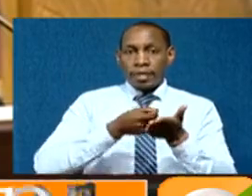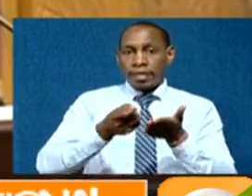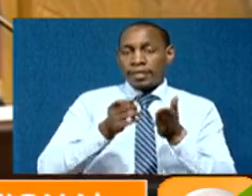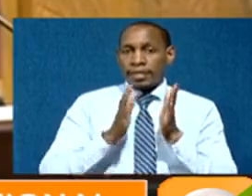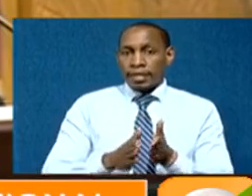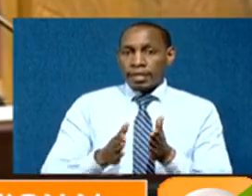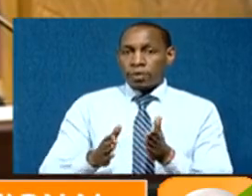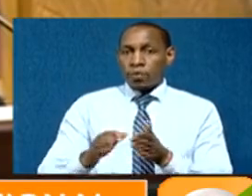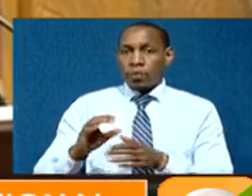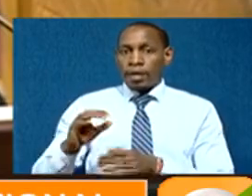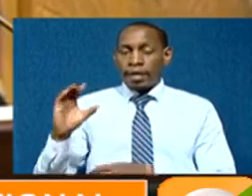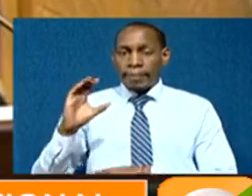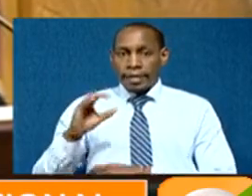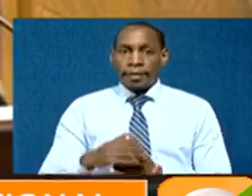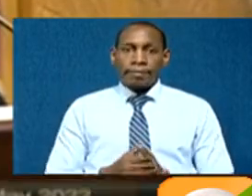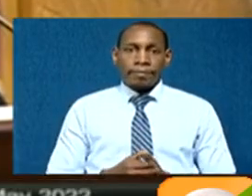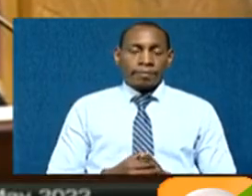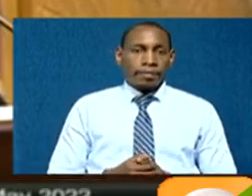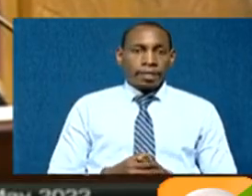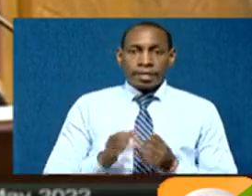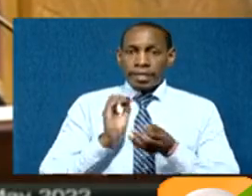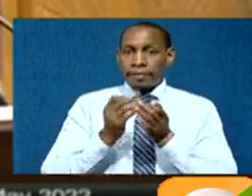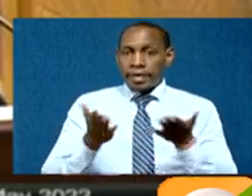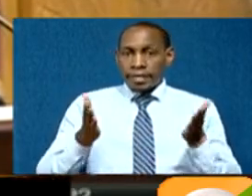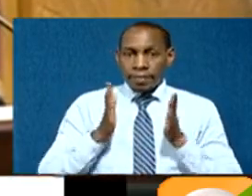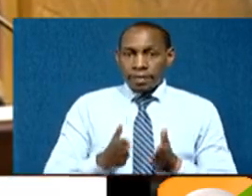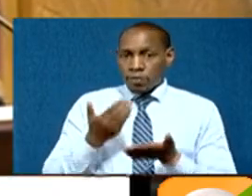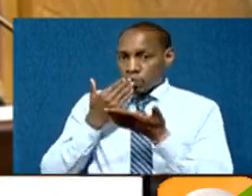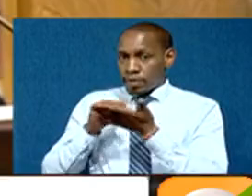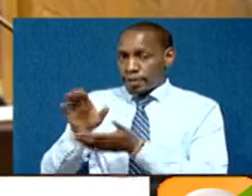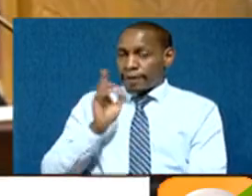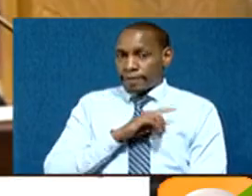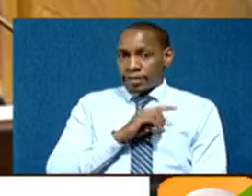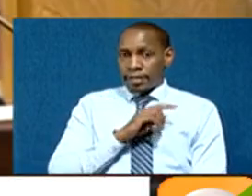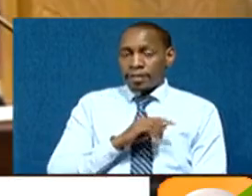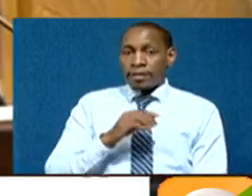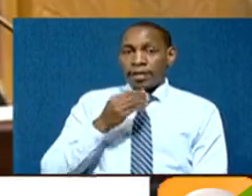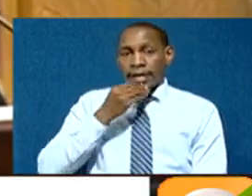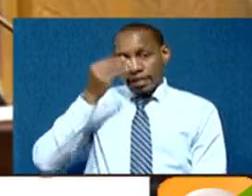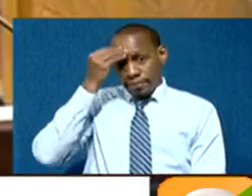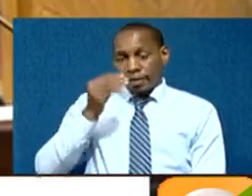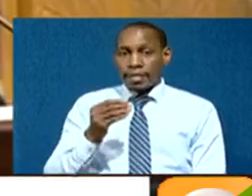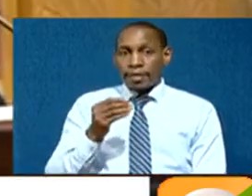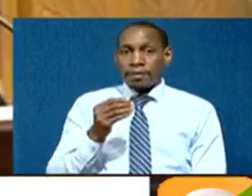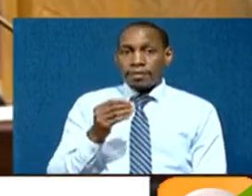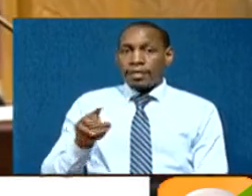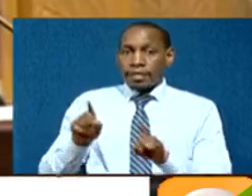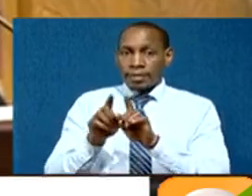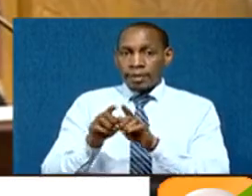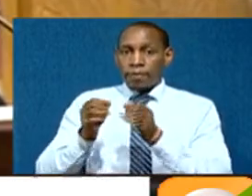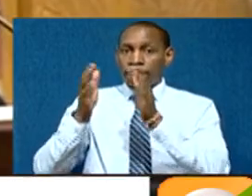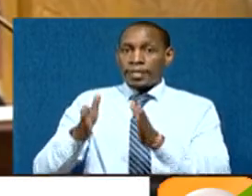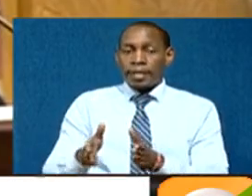cabinet, and therefore if anybody has been writing letters purporting to be such